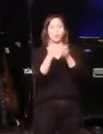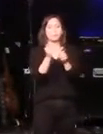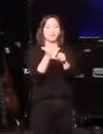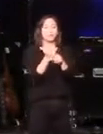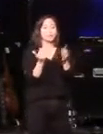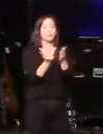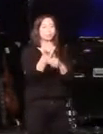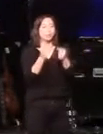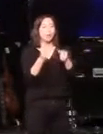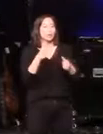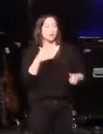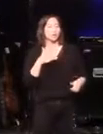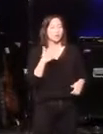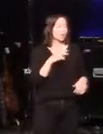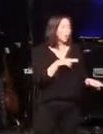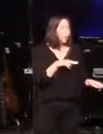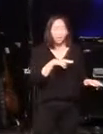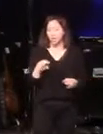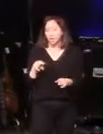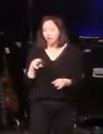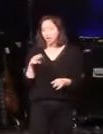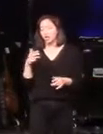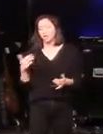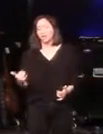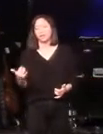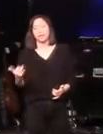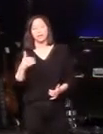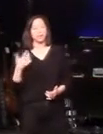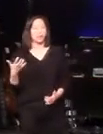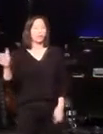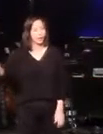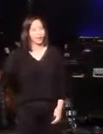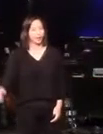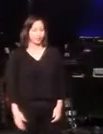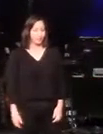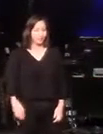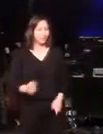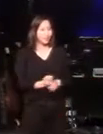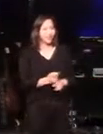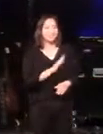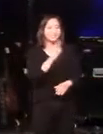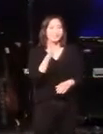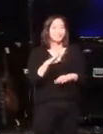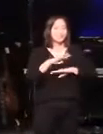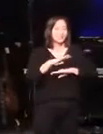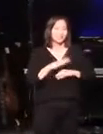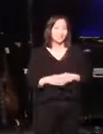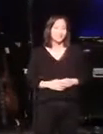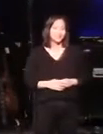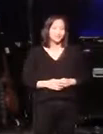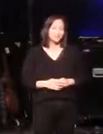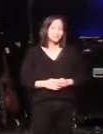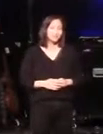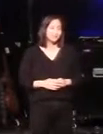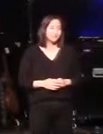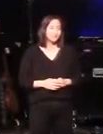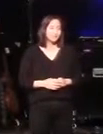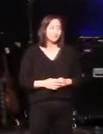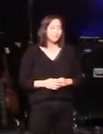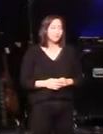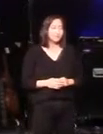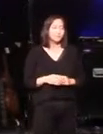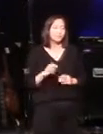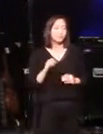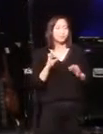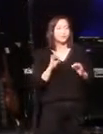happy until they put flares on the side. You go, ooh, now I need the flares. And it's a perfect example of what happens